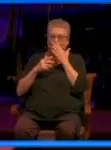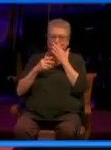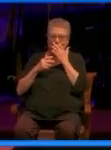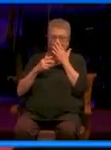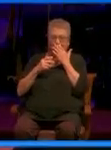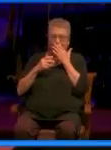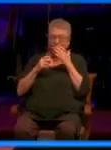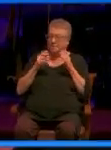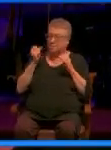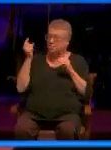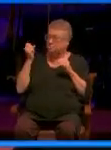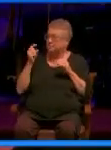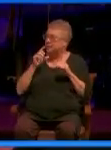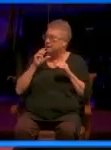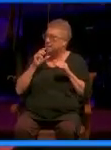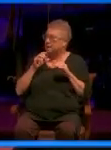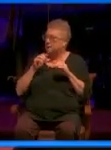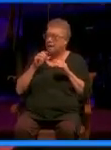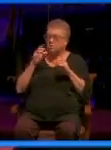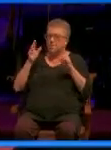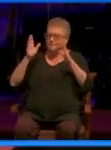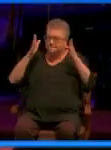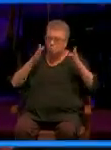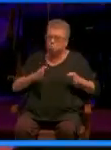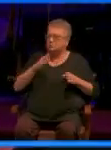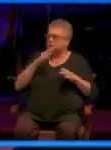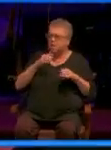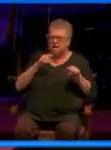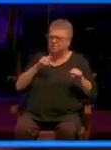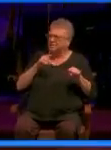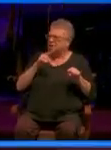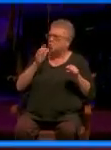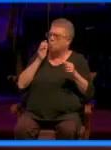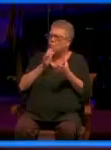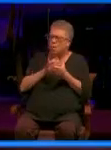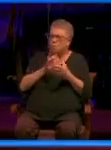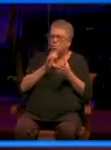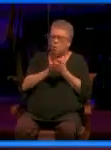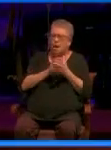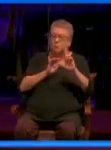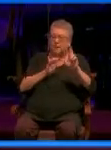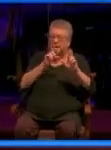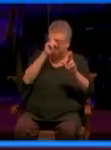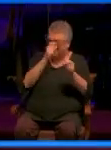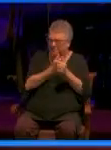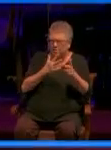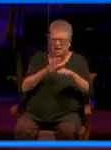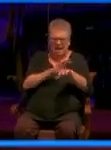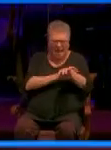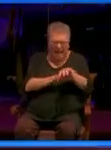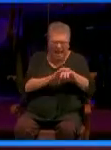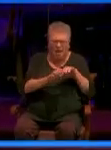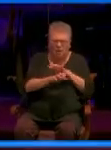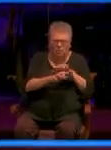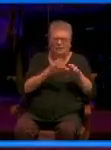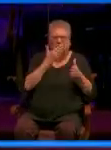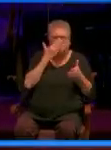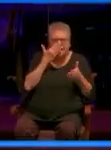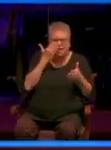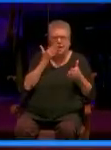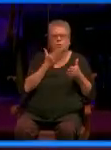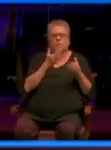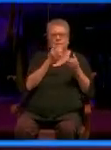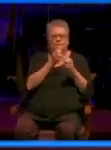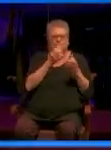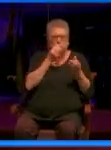you know a person. So she thinks of everything in this ruse. I want his skin to be hairy. I want him to smell. We're going to make this a